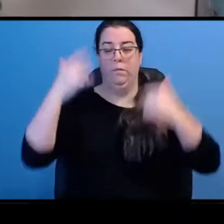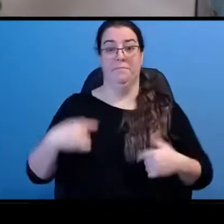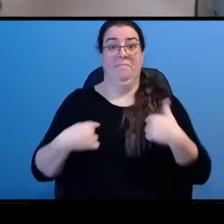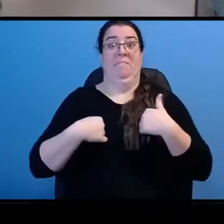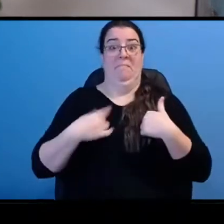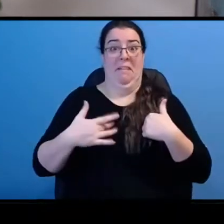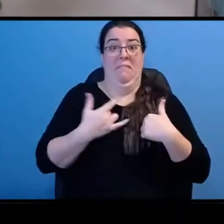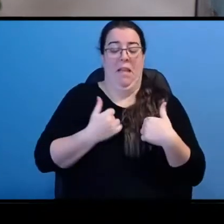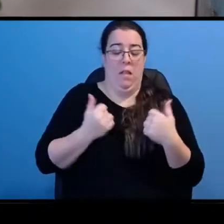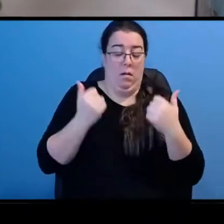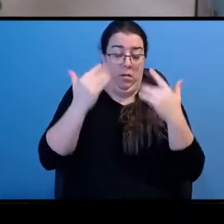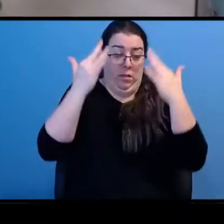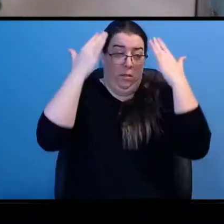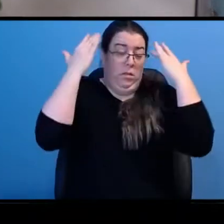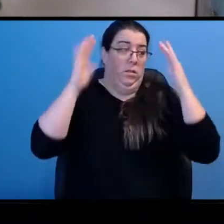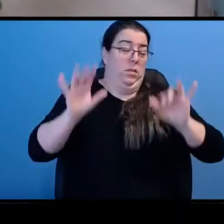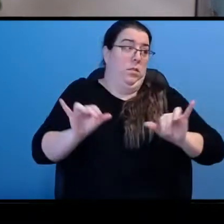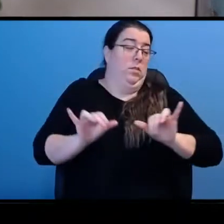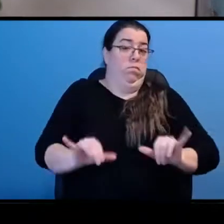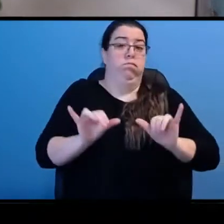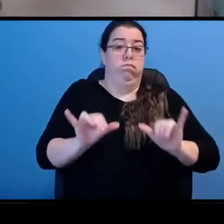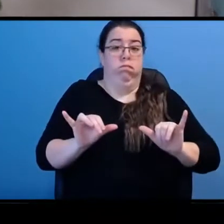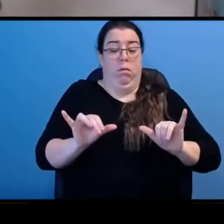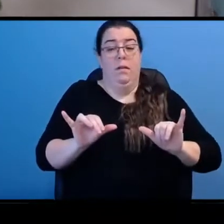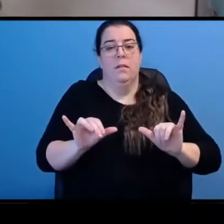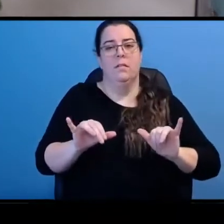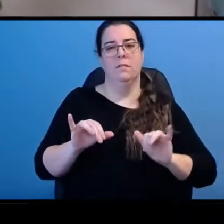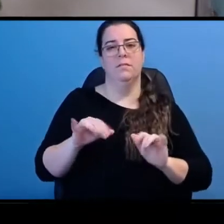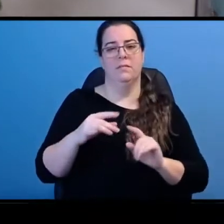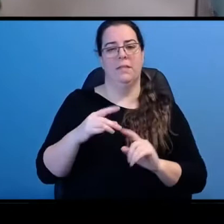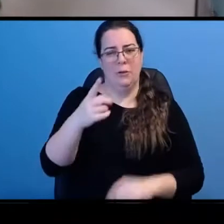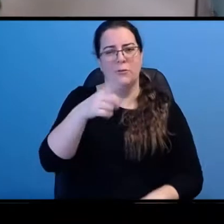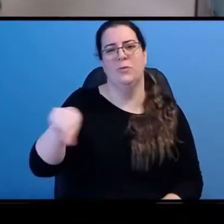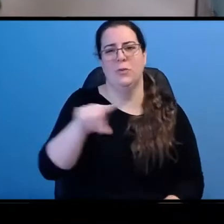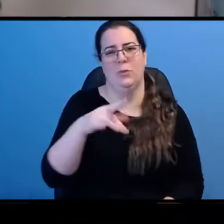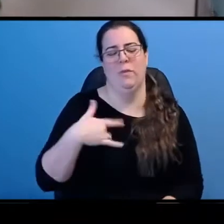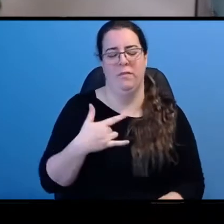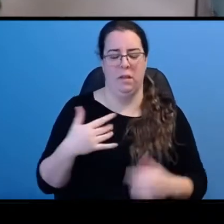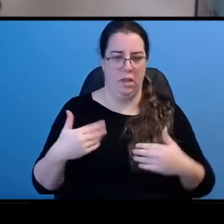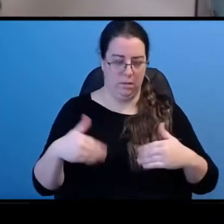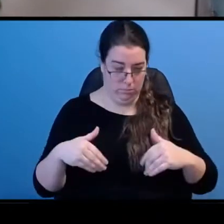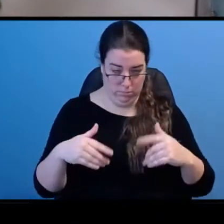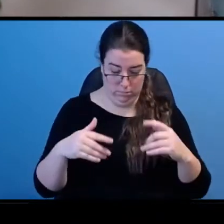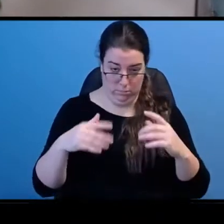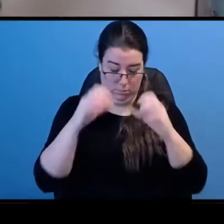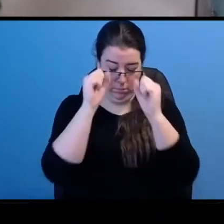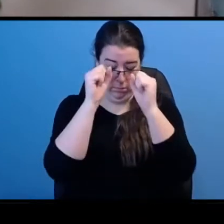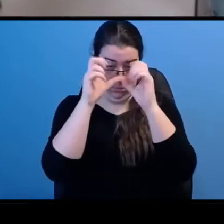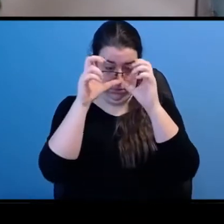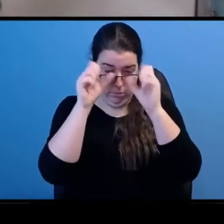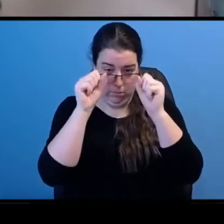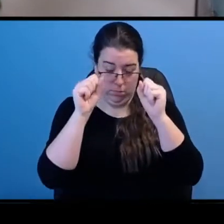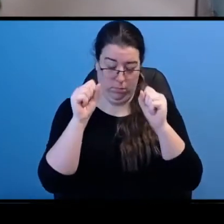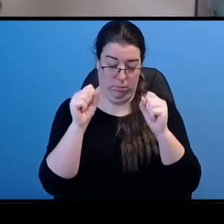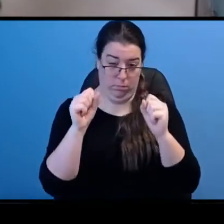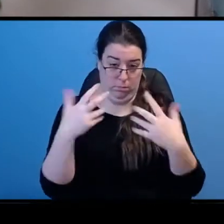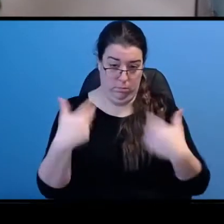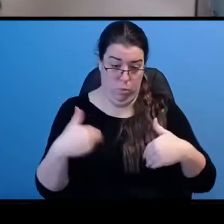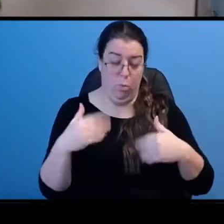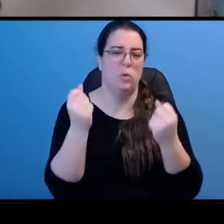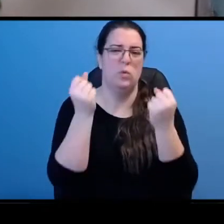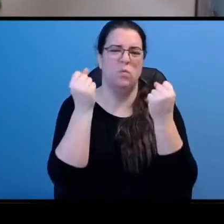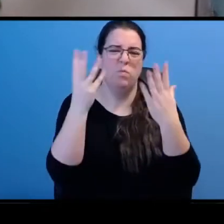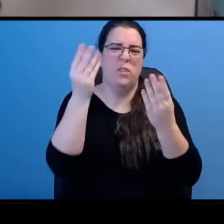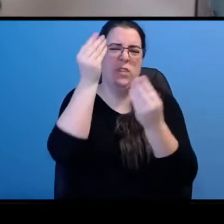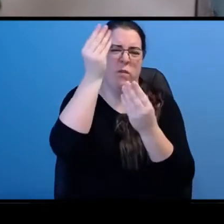and probably anyone who's joining us and watching this workshop with us this morning. So I just want to say that, and I want to